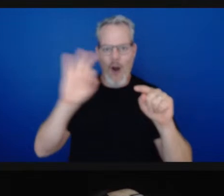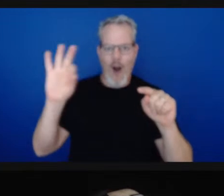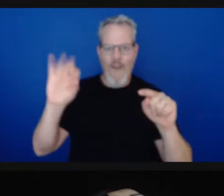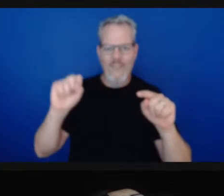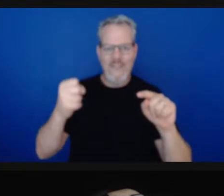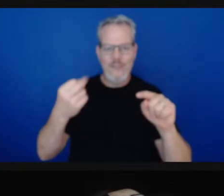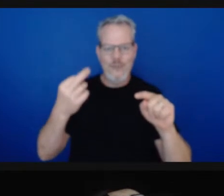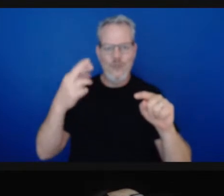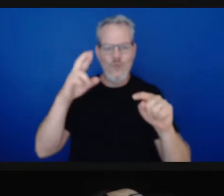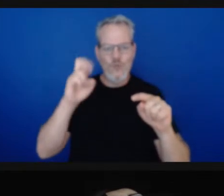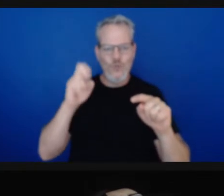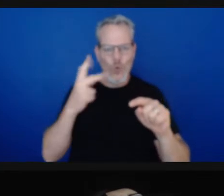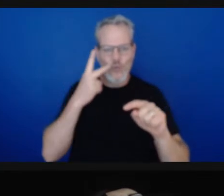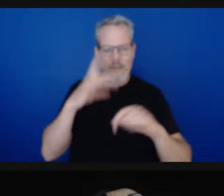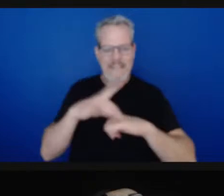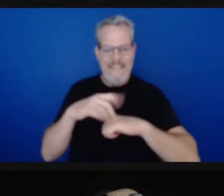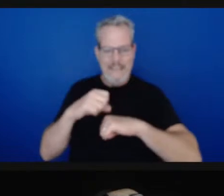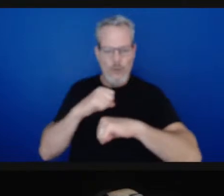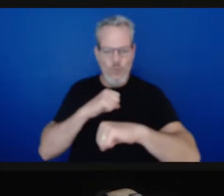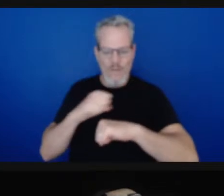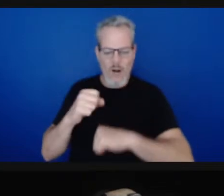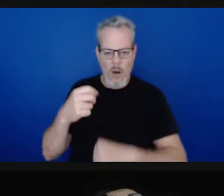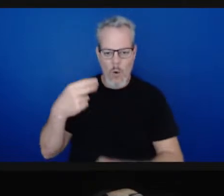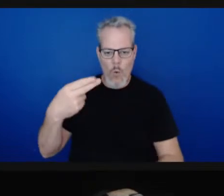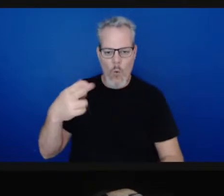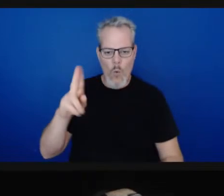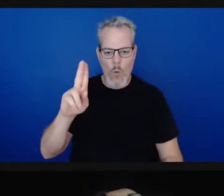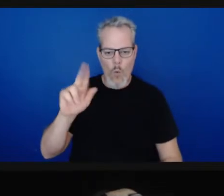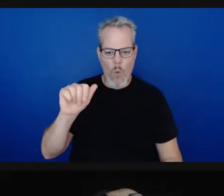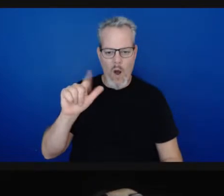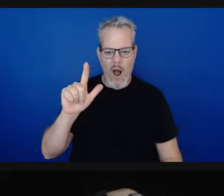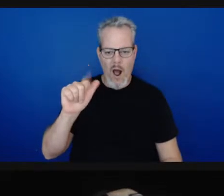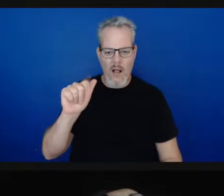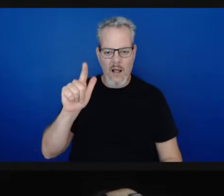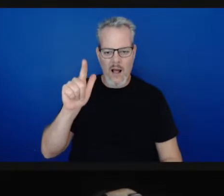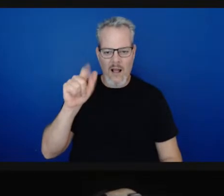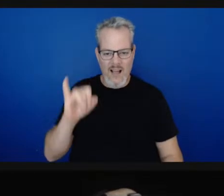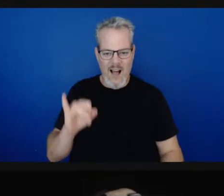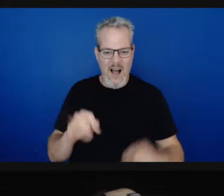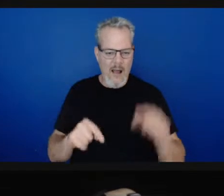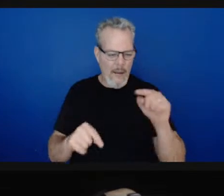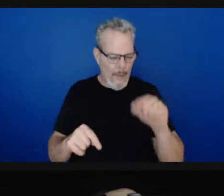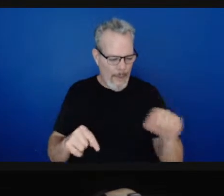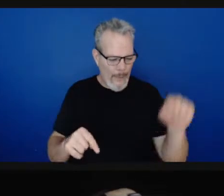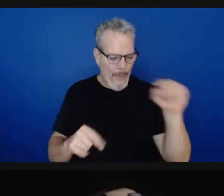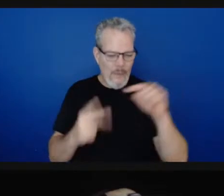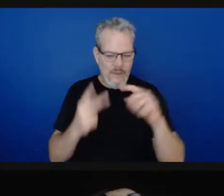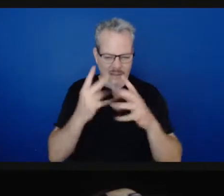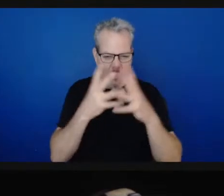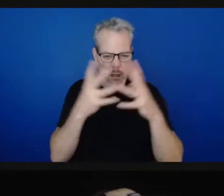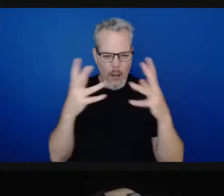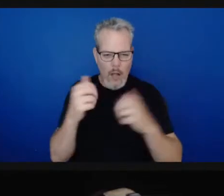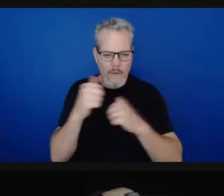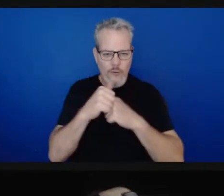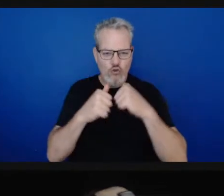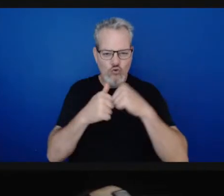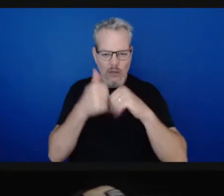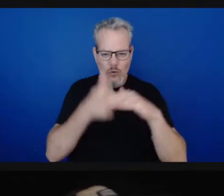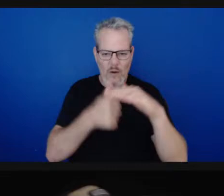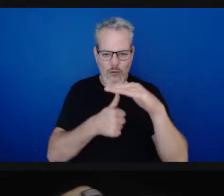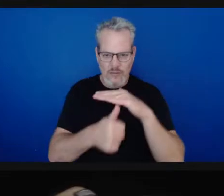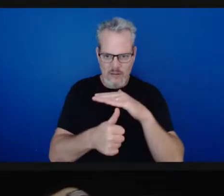right? Hualalai, with an elongated to the south. So you see a lot of internal structure here. And they've actually redrawn